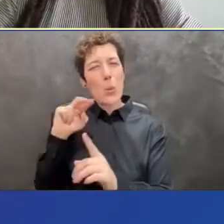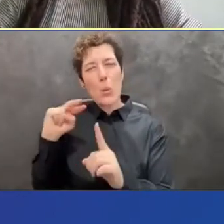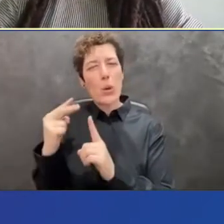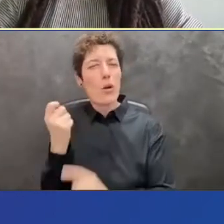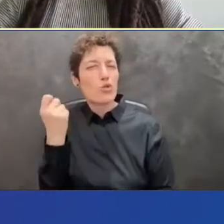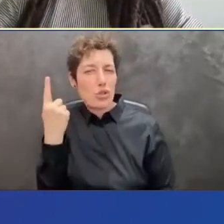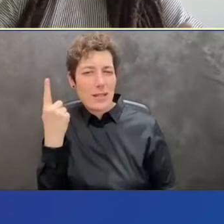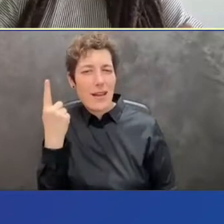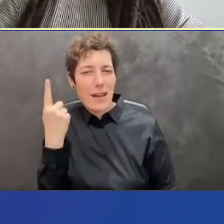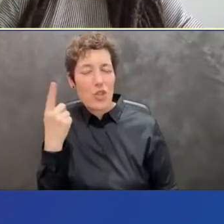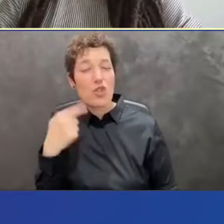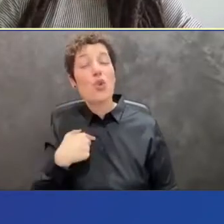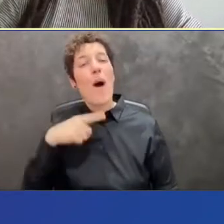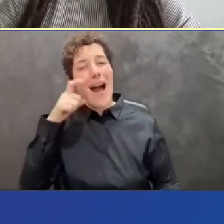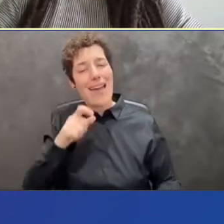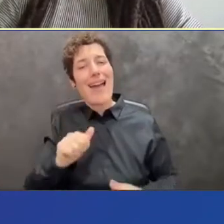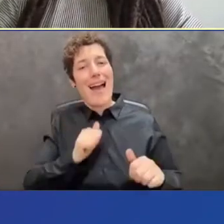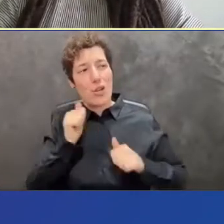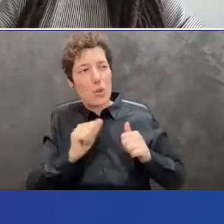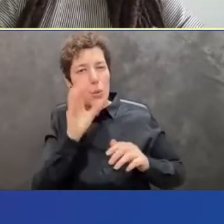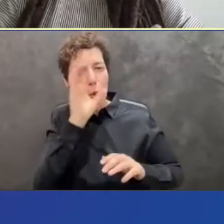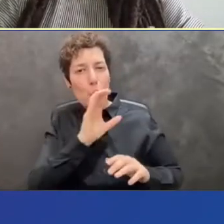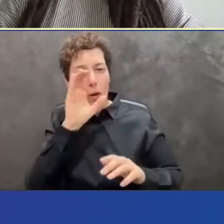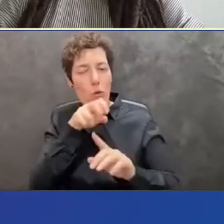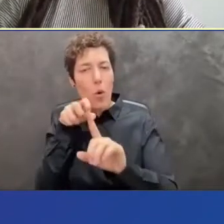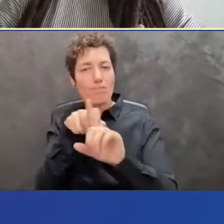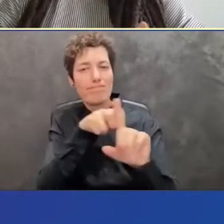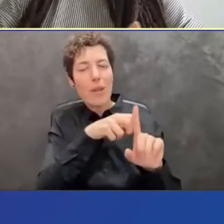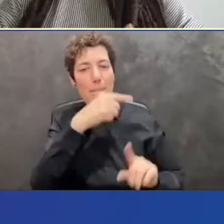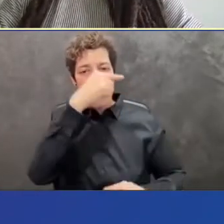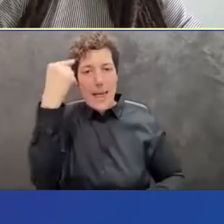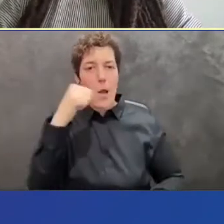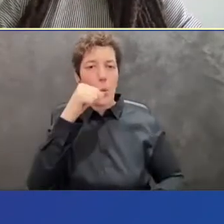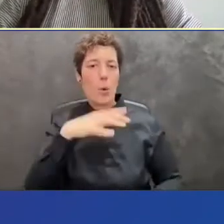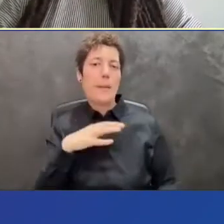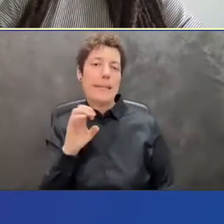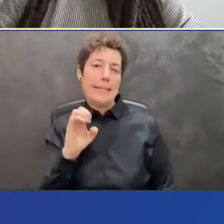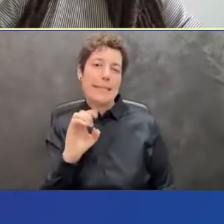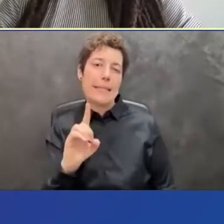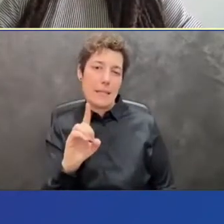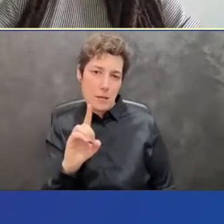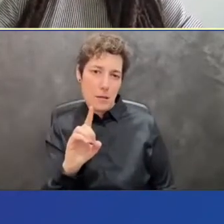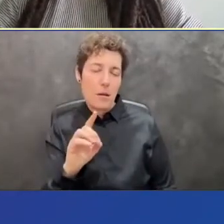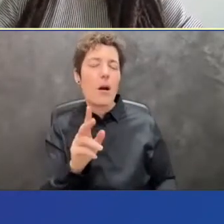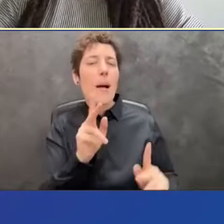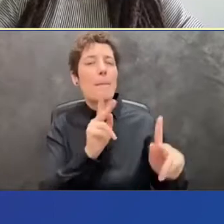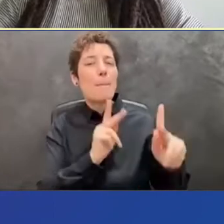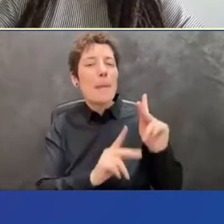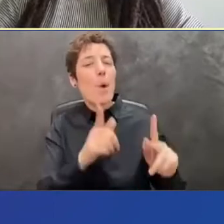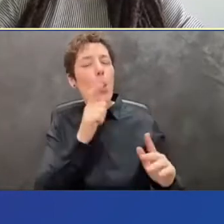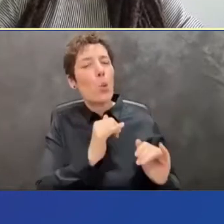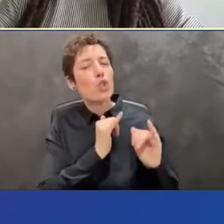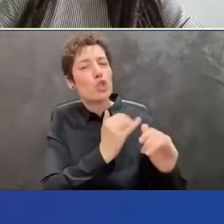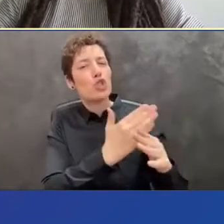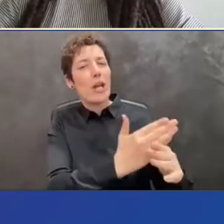know, Black women EDs for additional guidance and, you know, that some people I can engage with from a more cultural